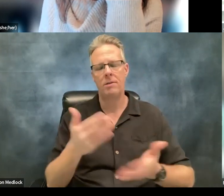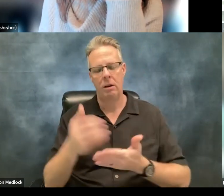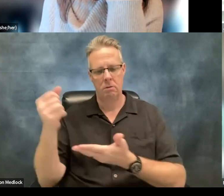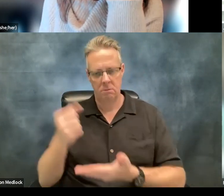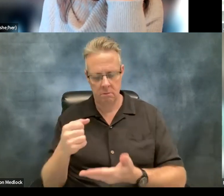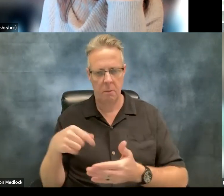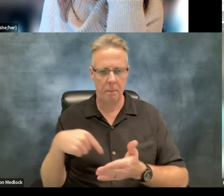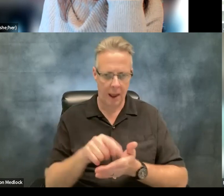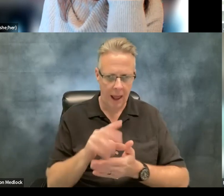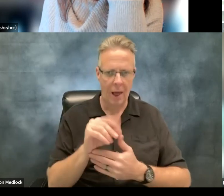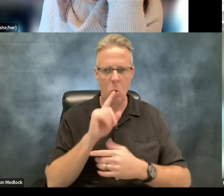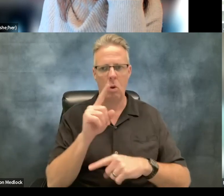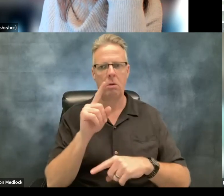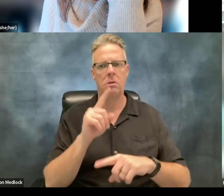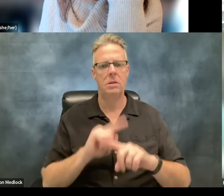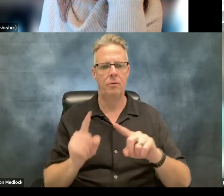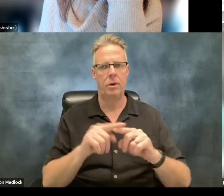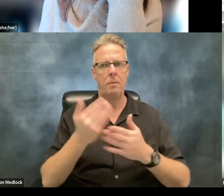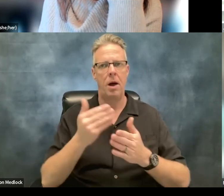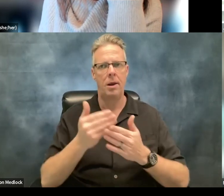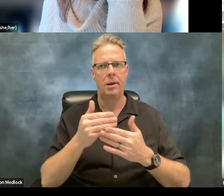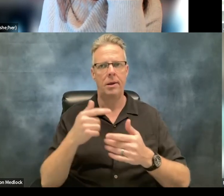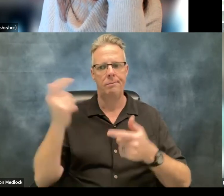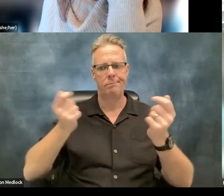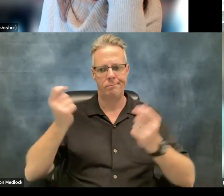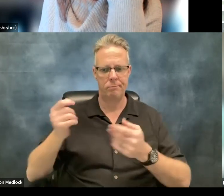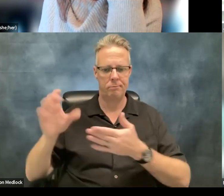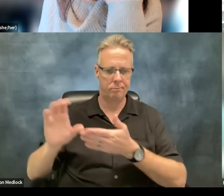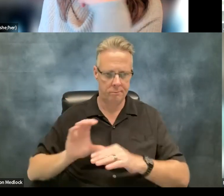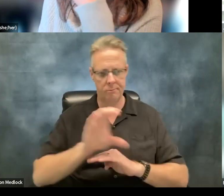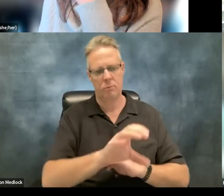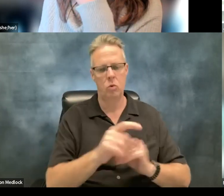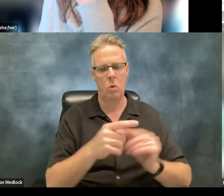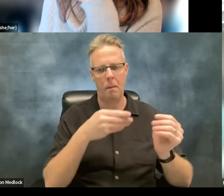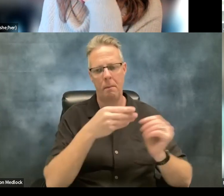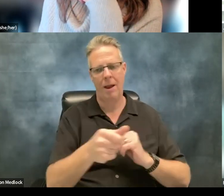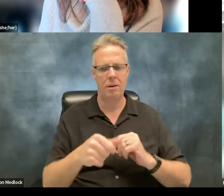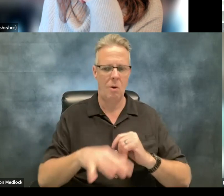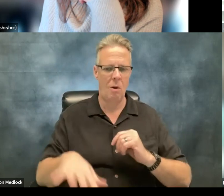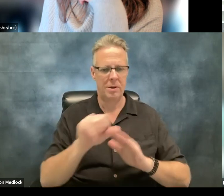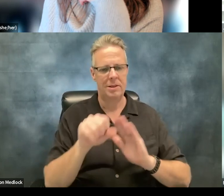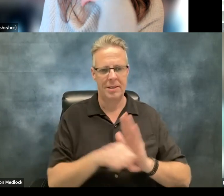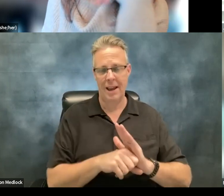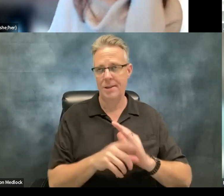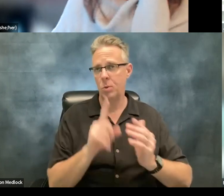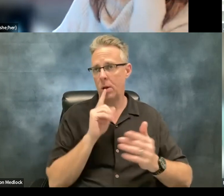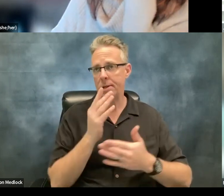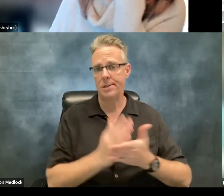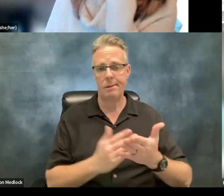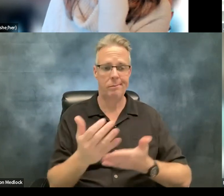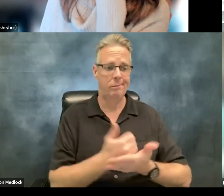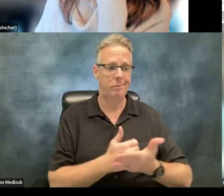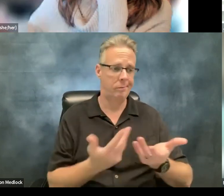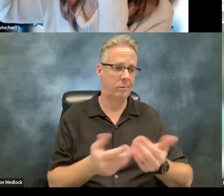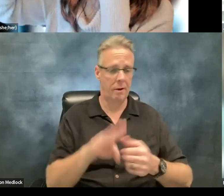the wide diversity of funding sources that fund co-response across the state. So it's anything from